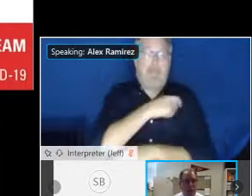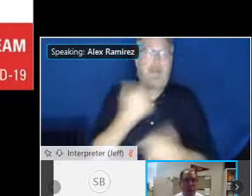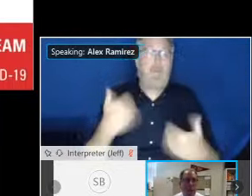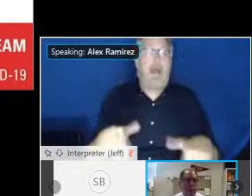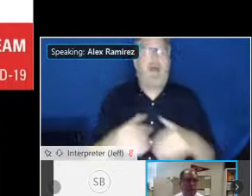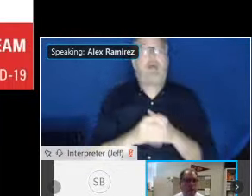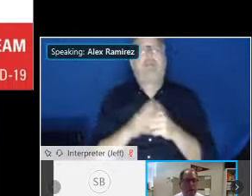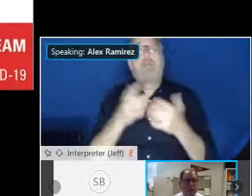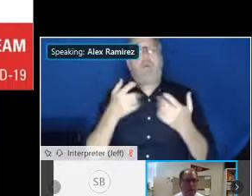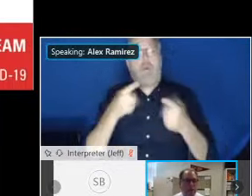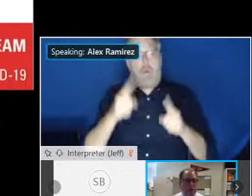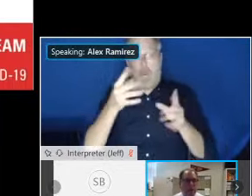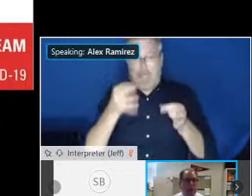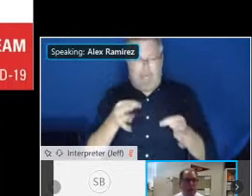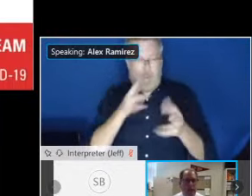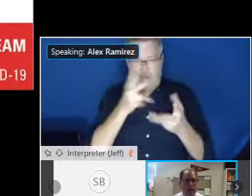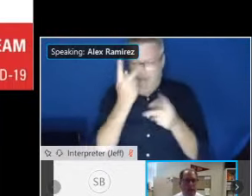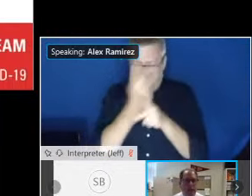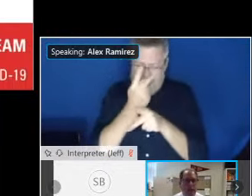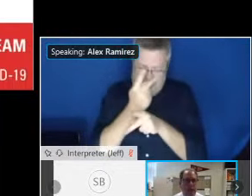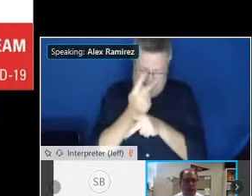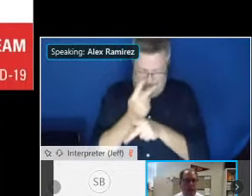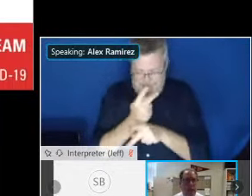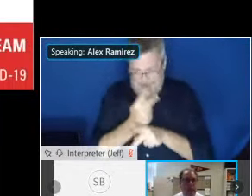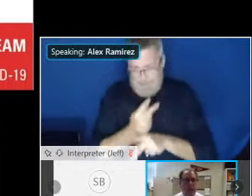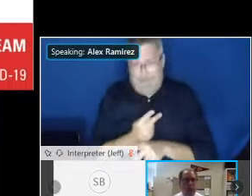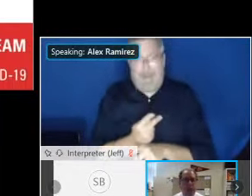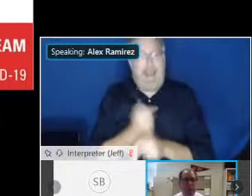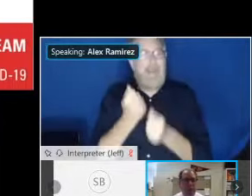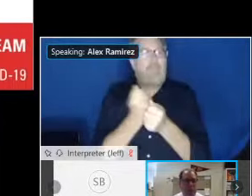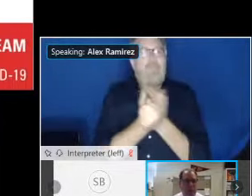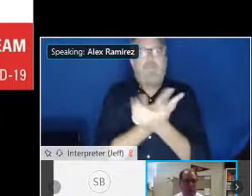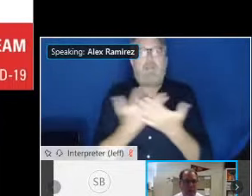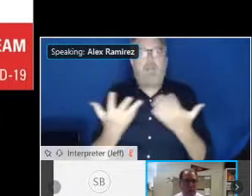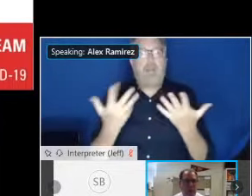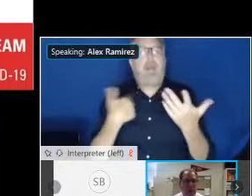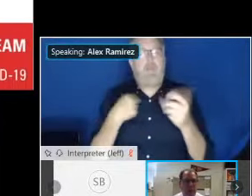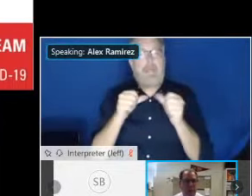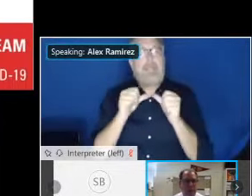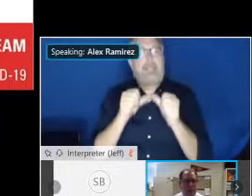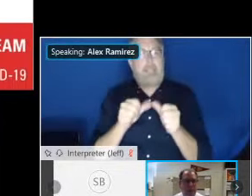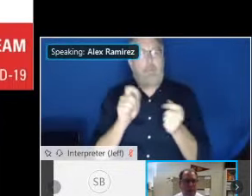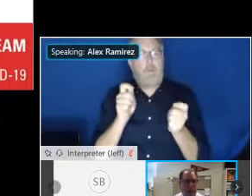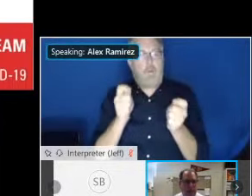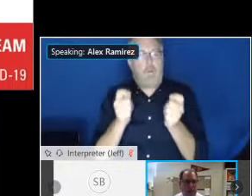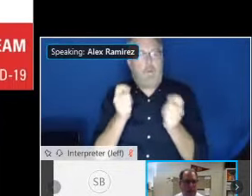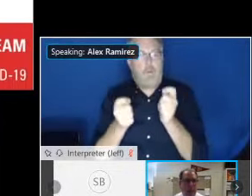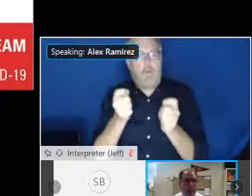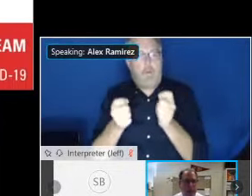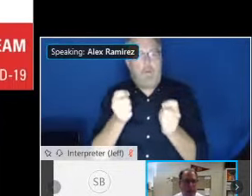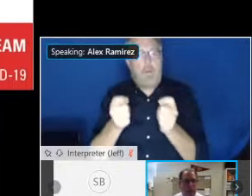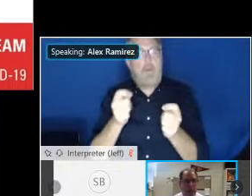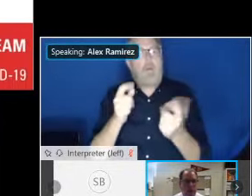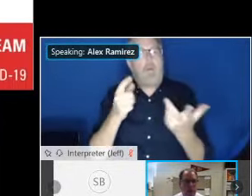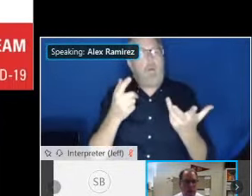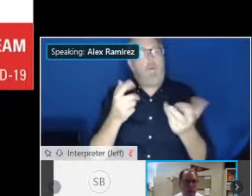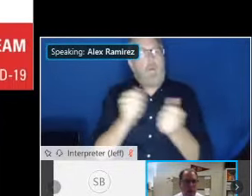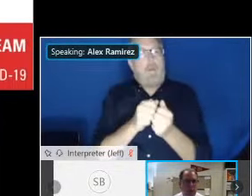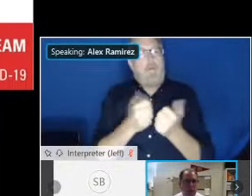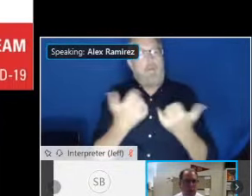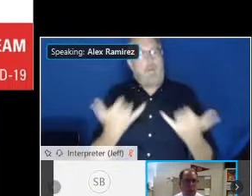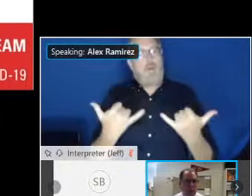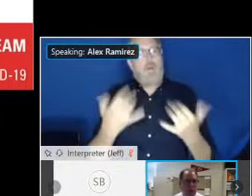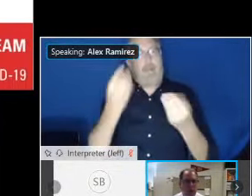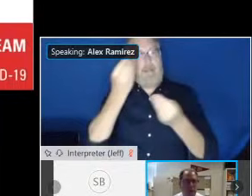decision making, we included all this information and we continue to evolve our testing based as the information is available and